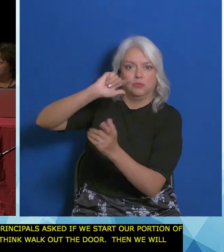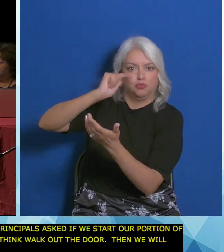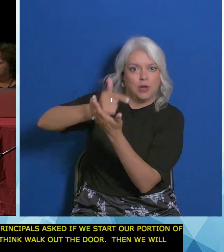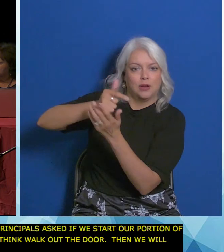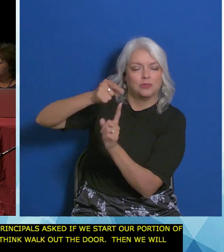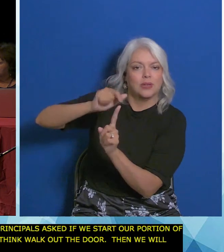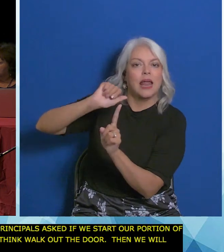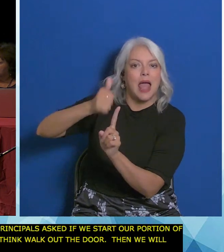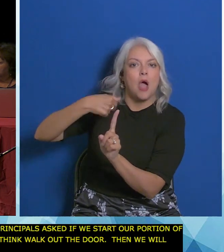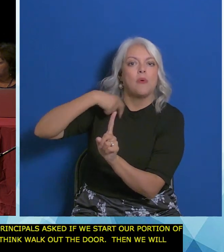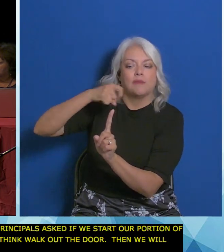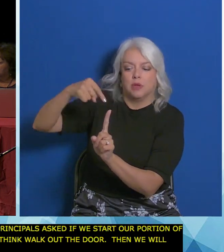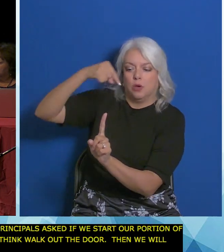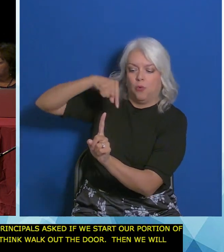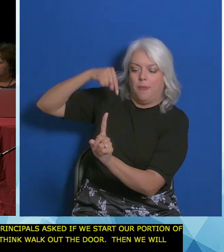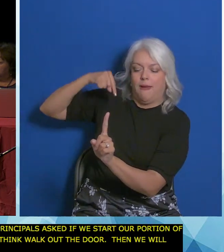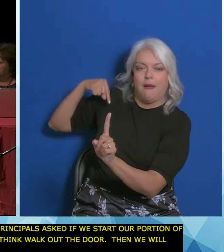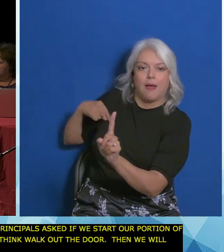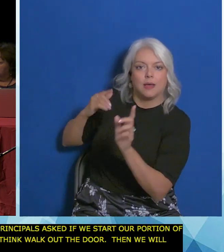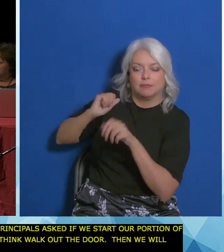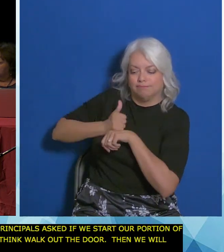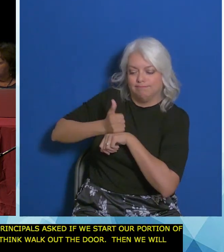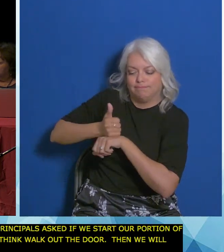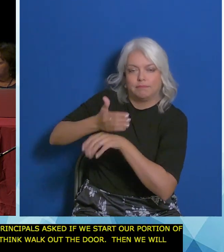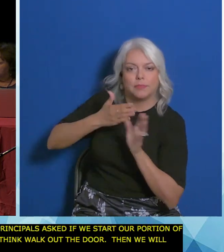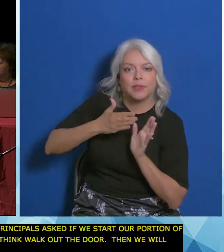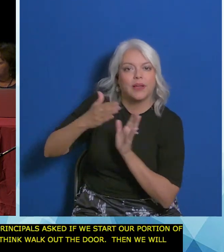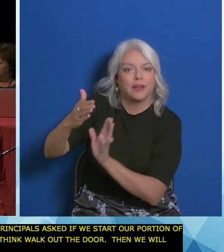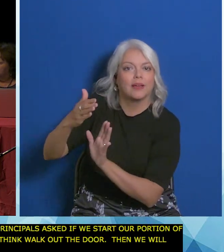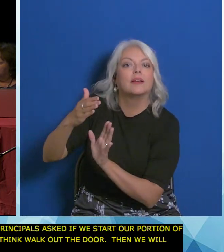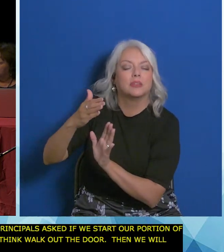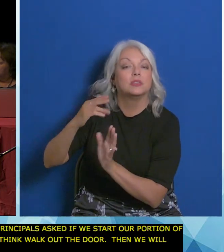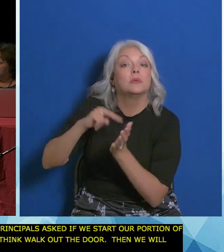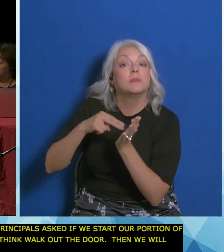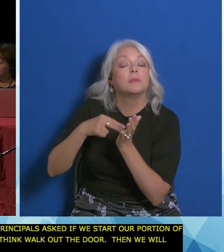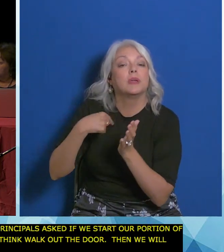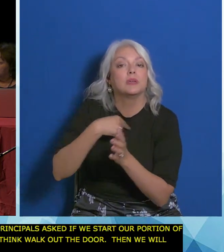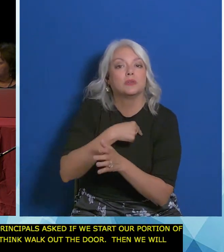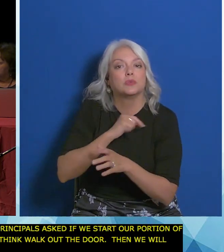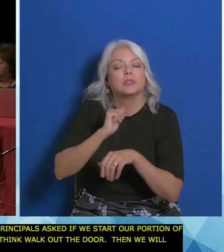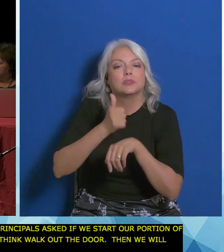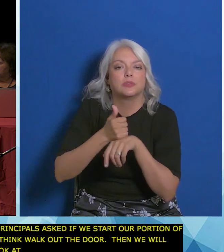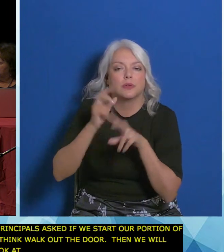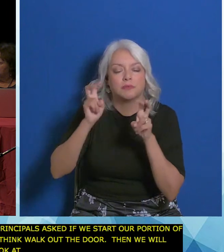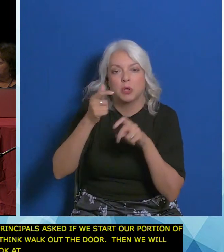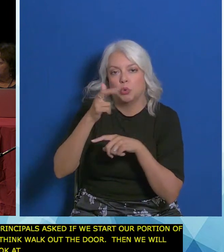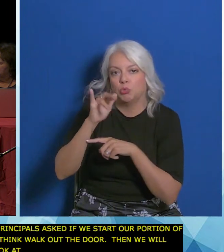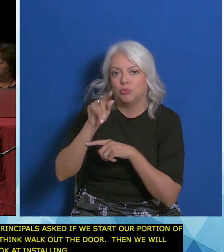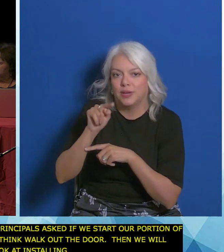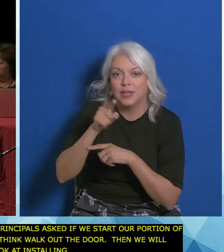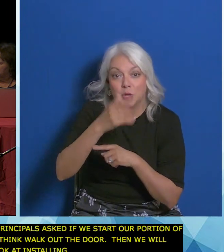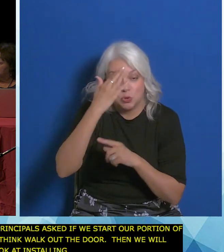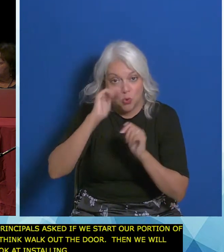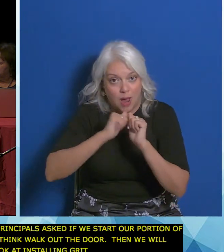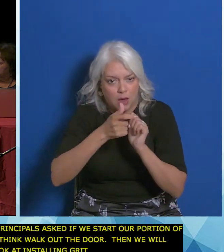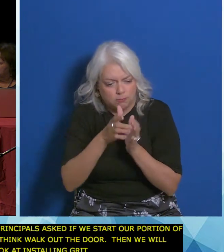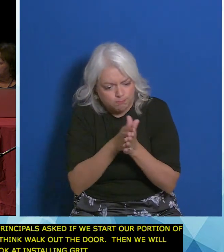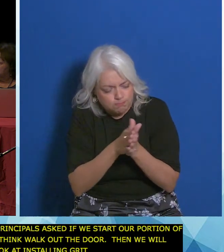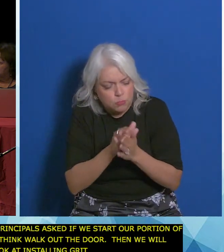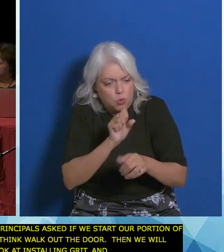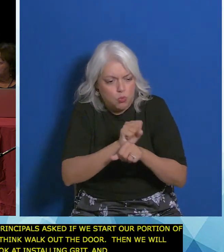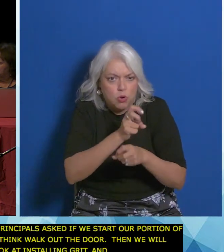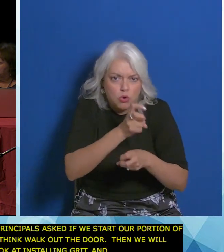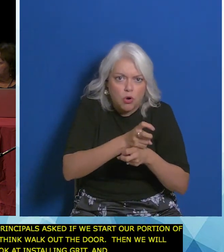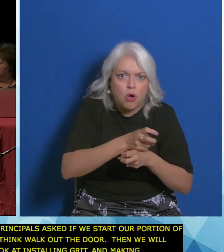that happen. So we'll look at installing grit, making sure they know how to work hard, and we'll